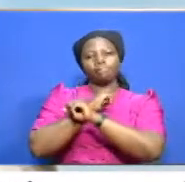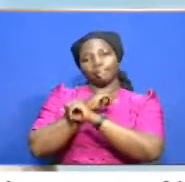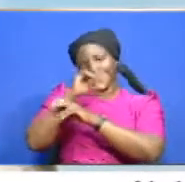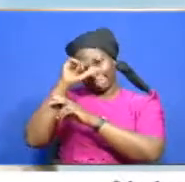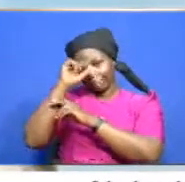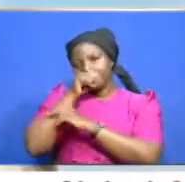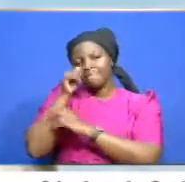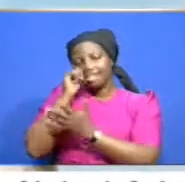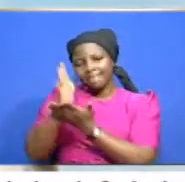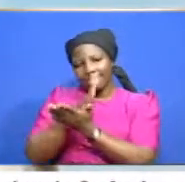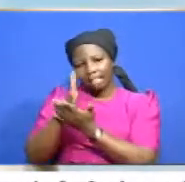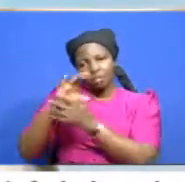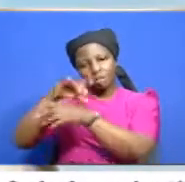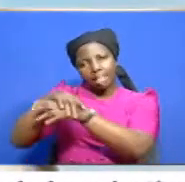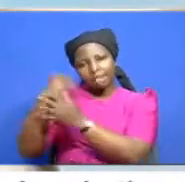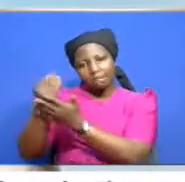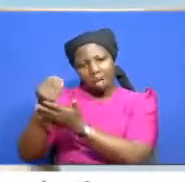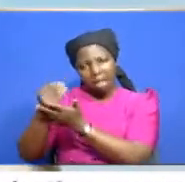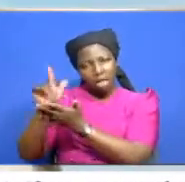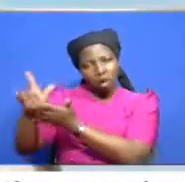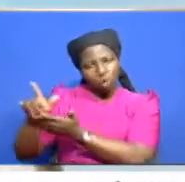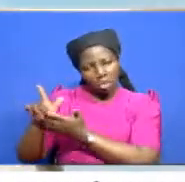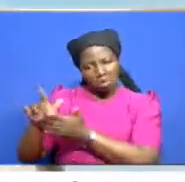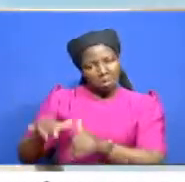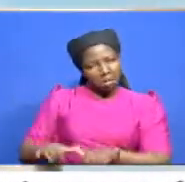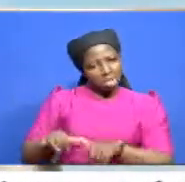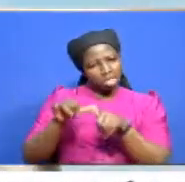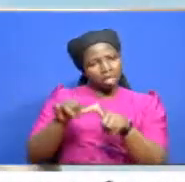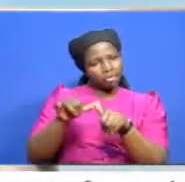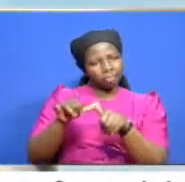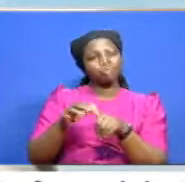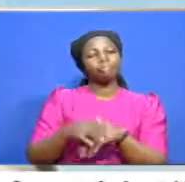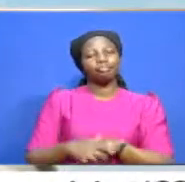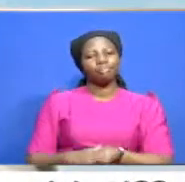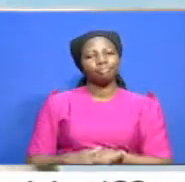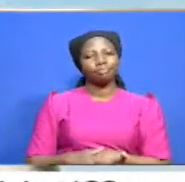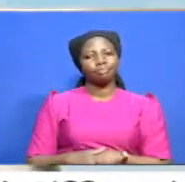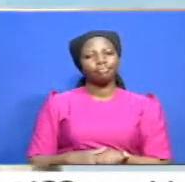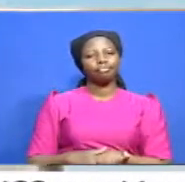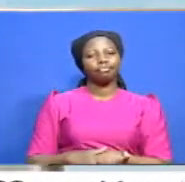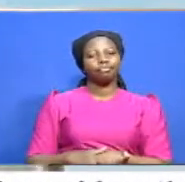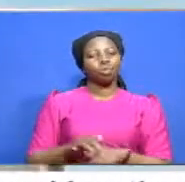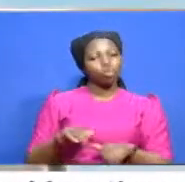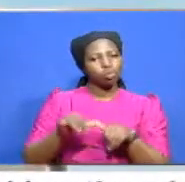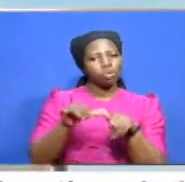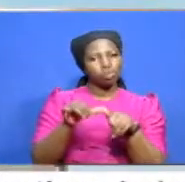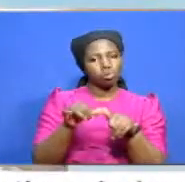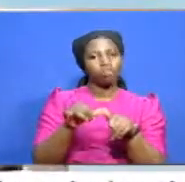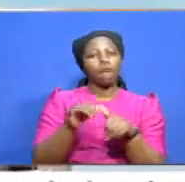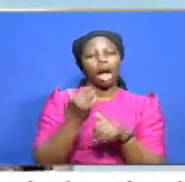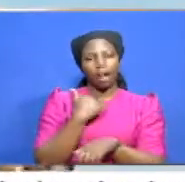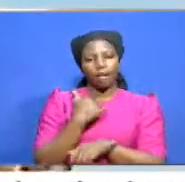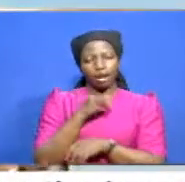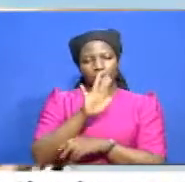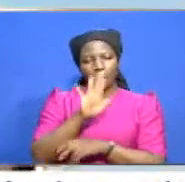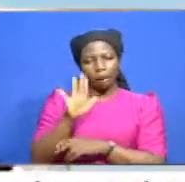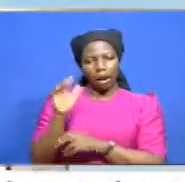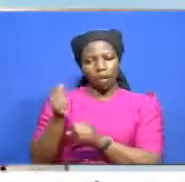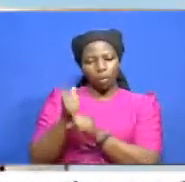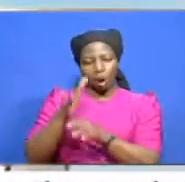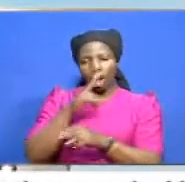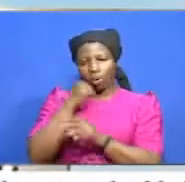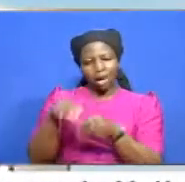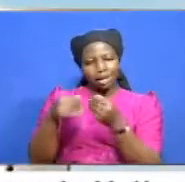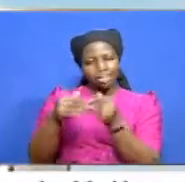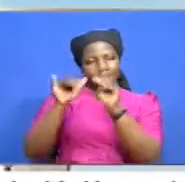that they can keep themselves afloat, so that they can also sustain their employees who are providing essential service to